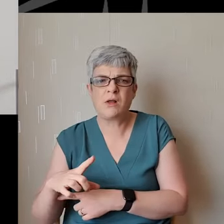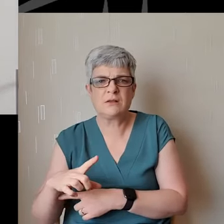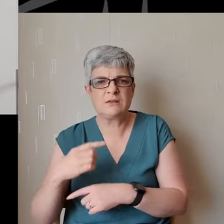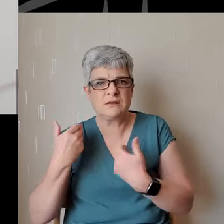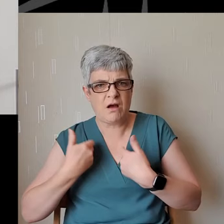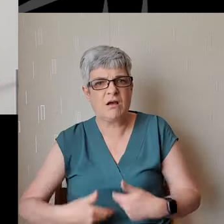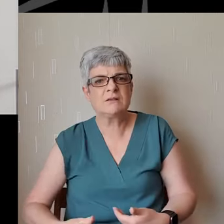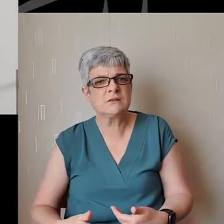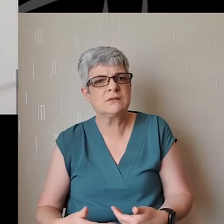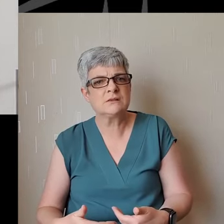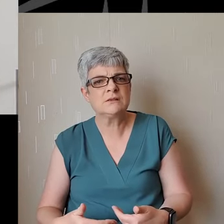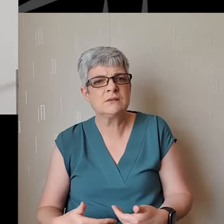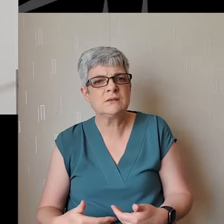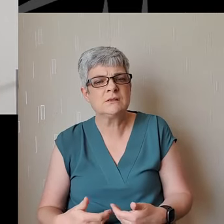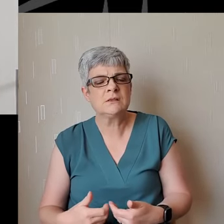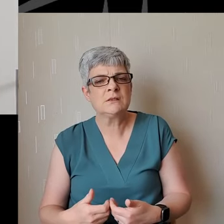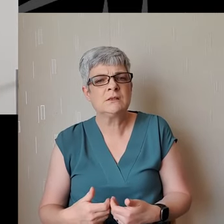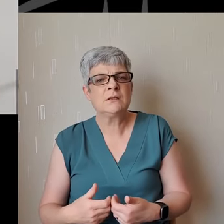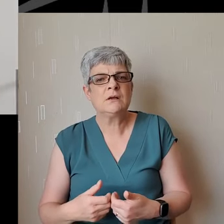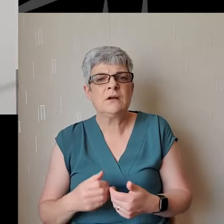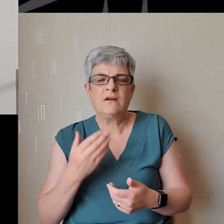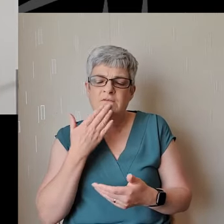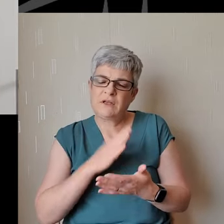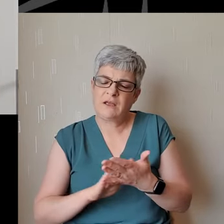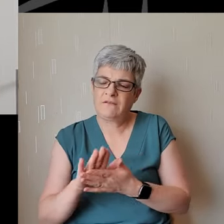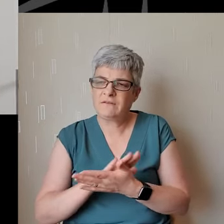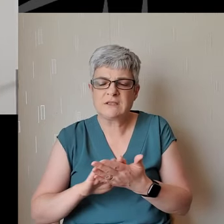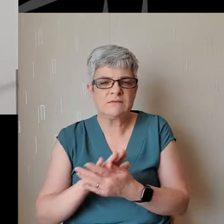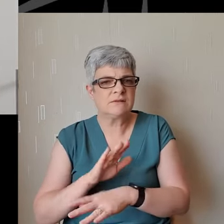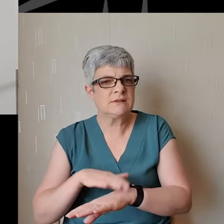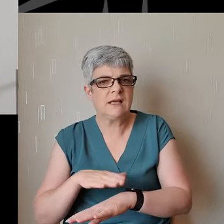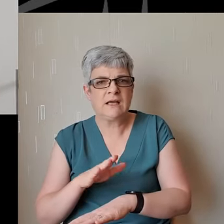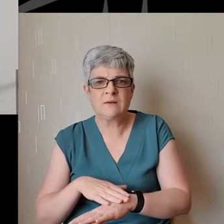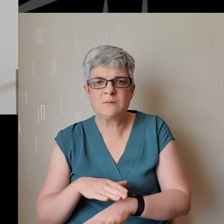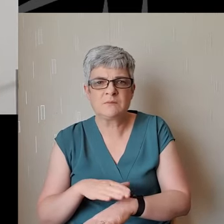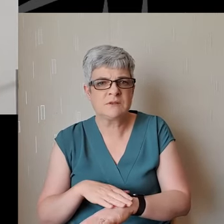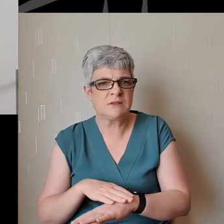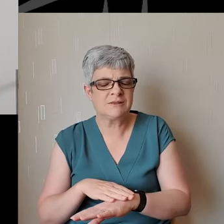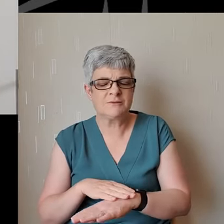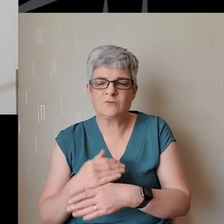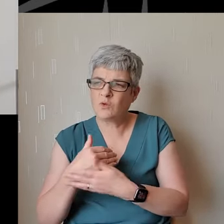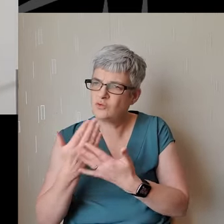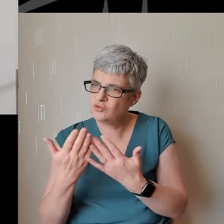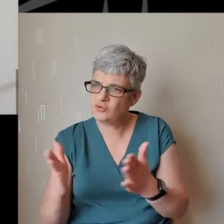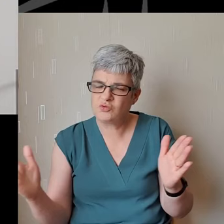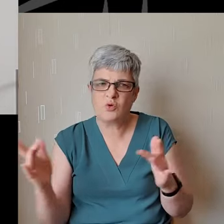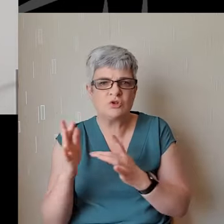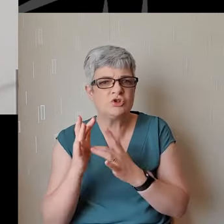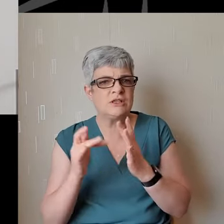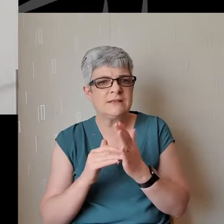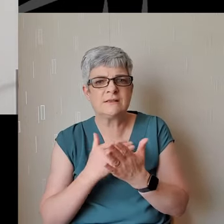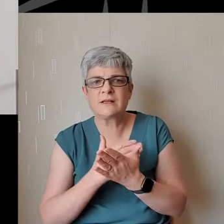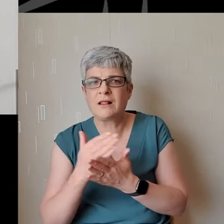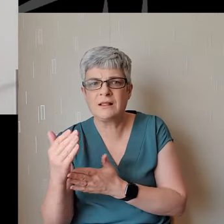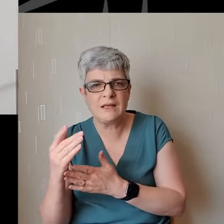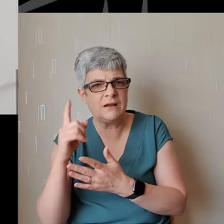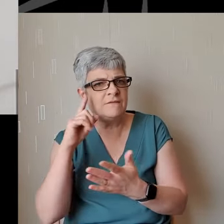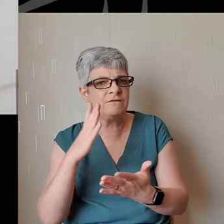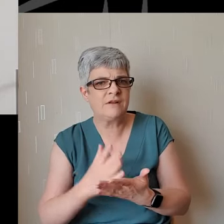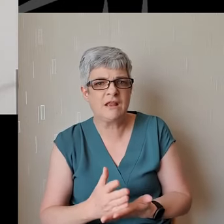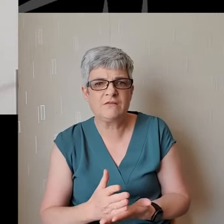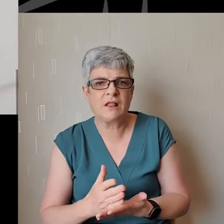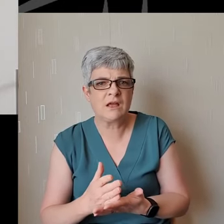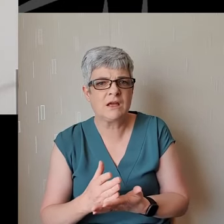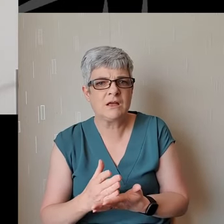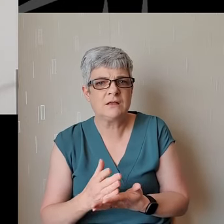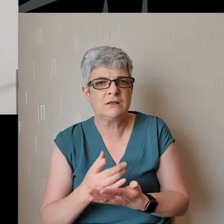be. Forgive us for the times when we've not shown Jesus clearly and faithfully to the folks